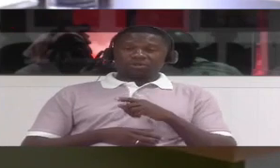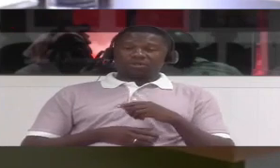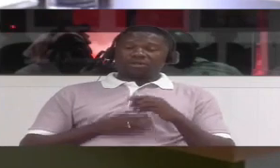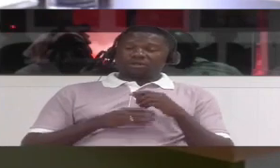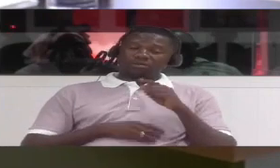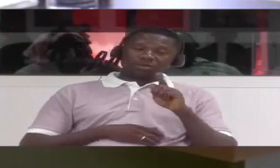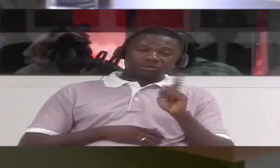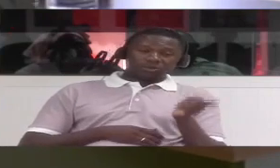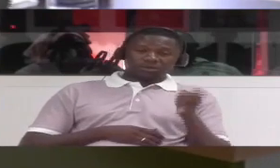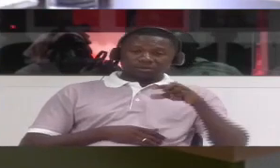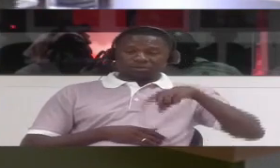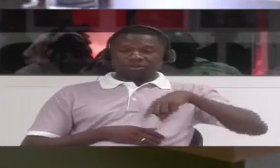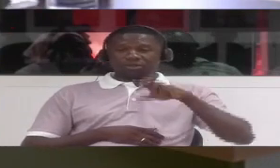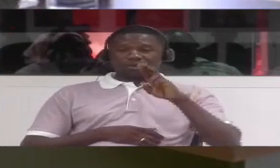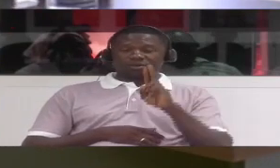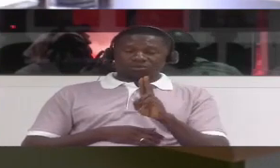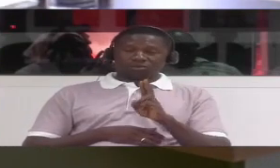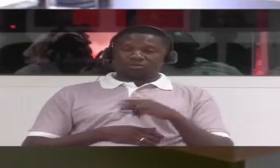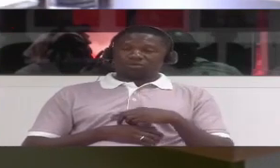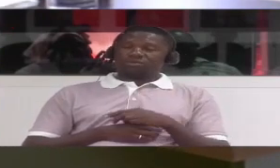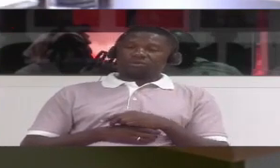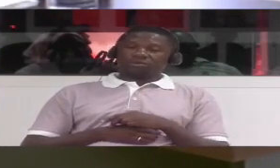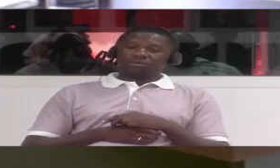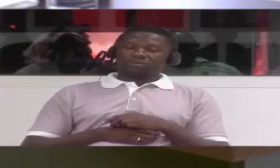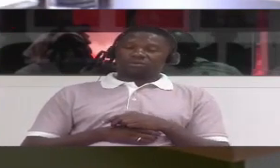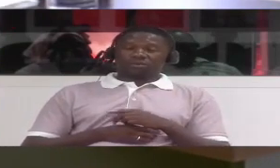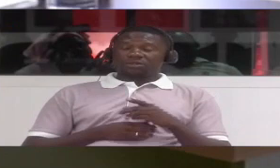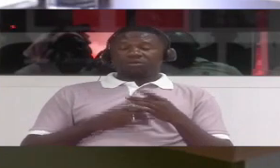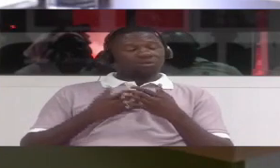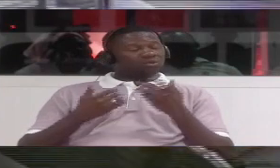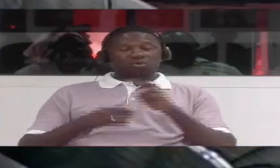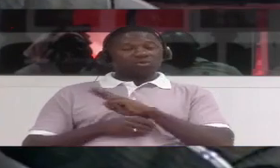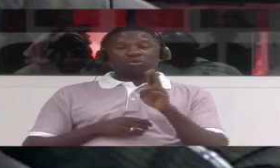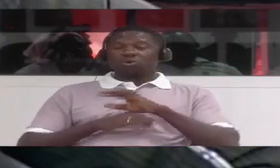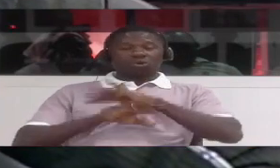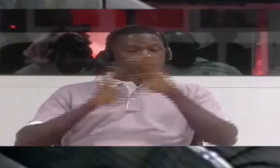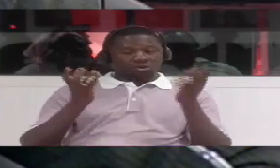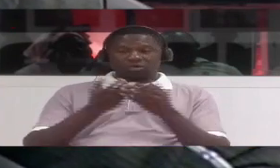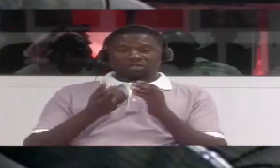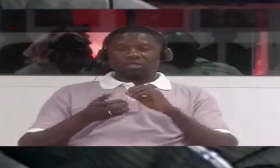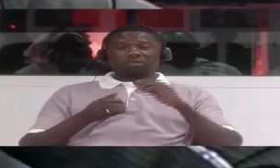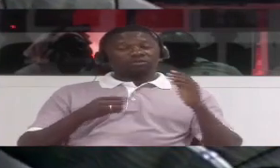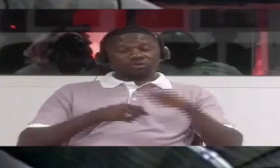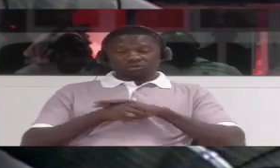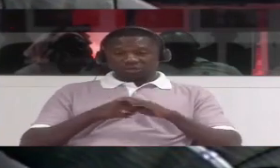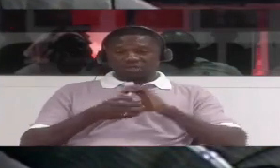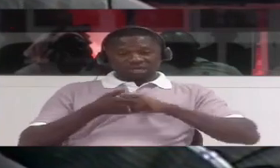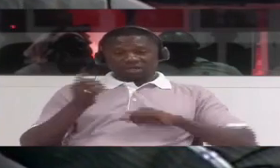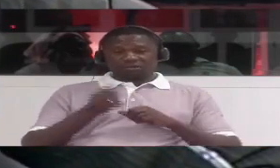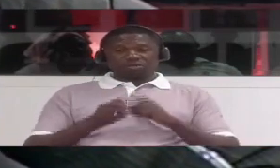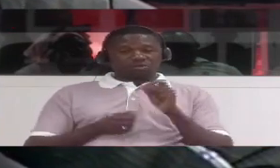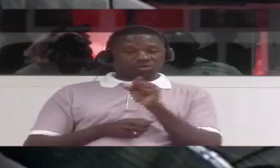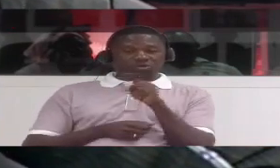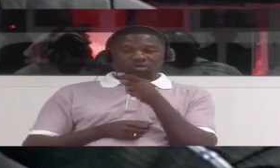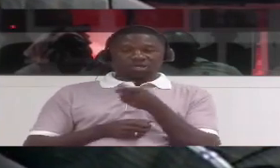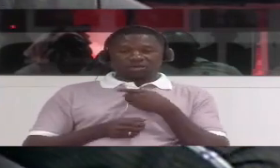laws of defamation, sedition, et cetera. Not all that is completely out. I think some aspects of it are still being challenged